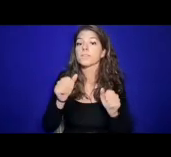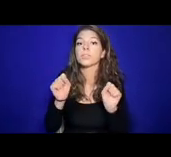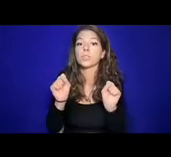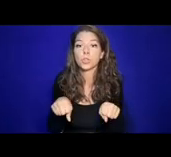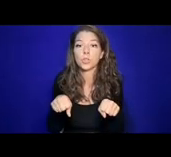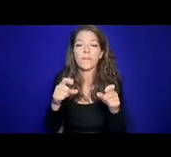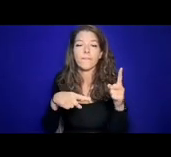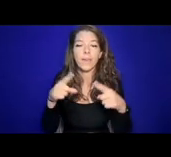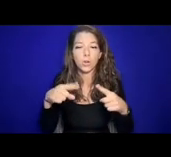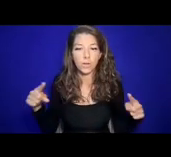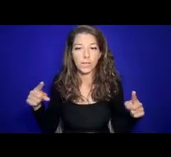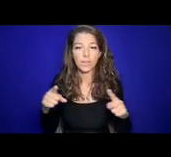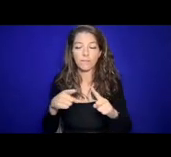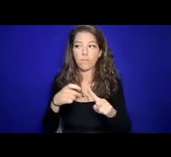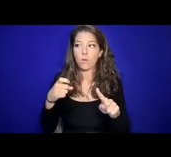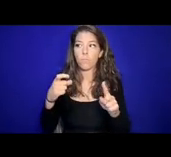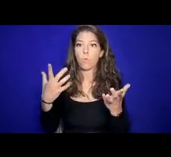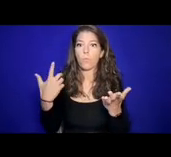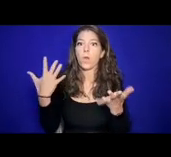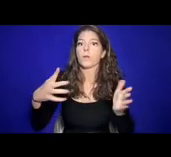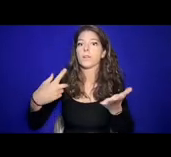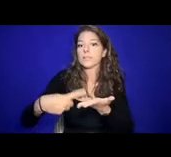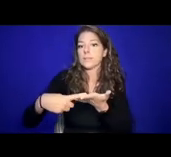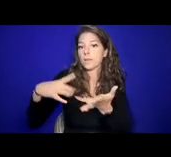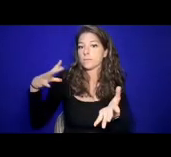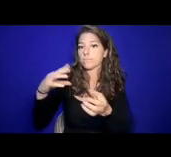vary slightly from what we cover today.